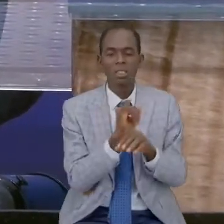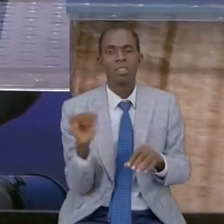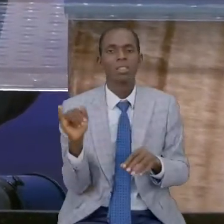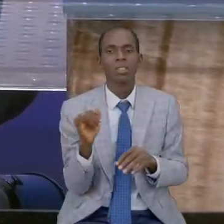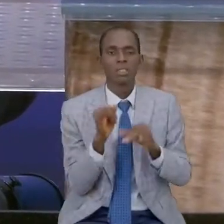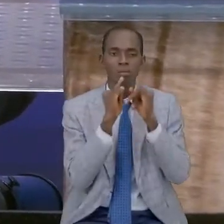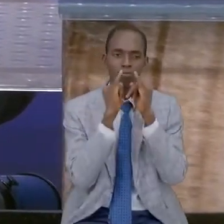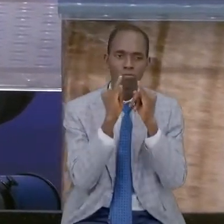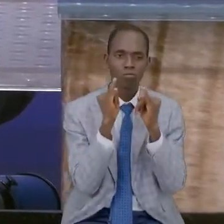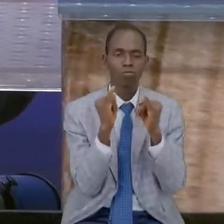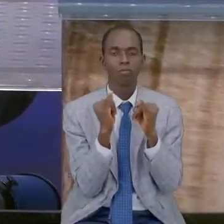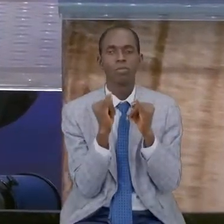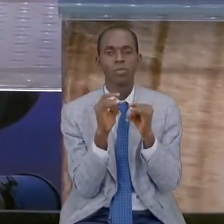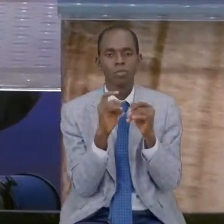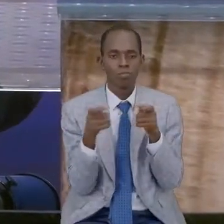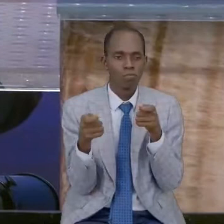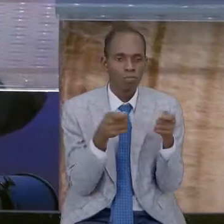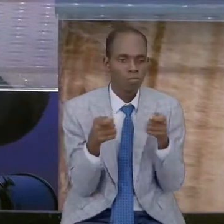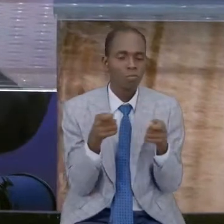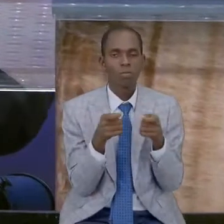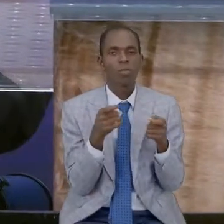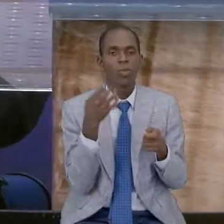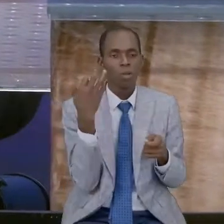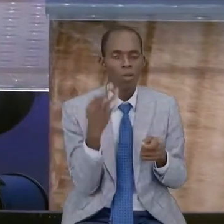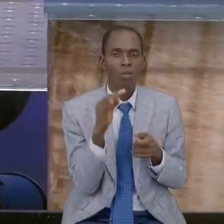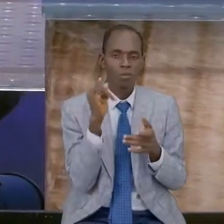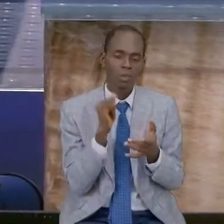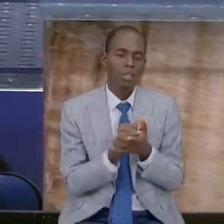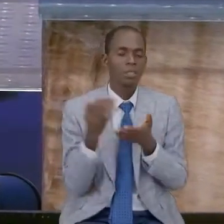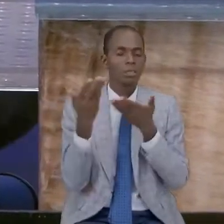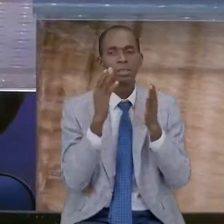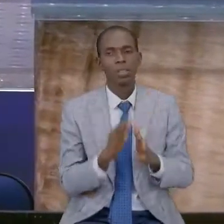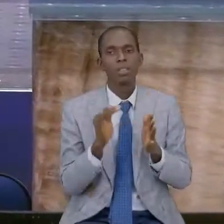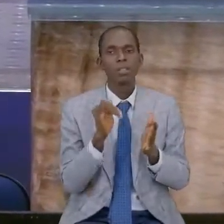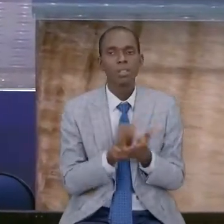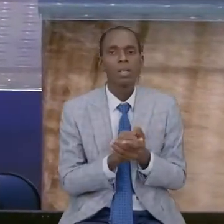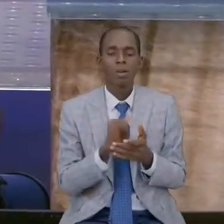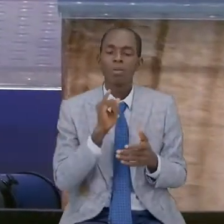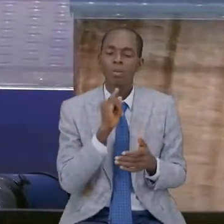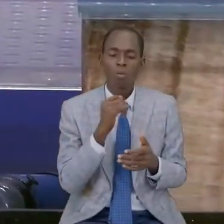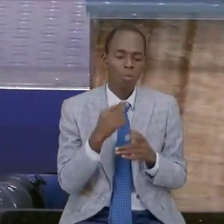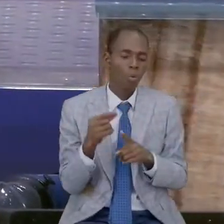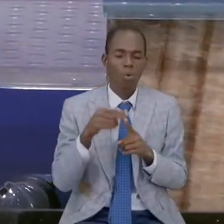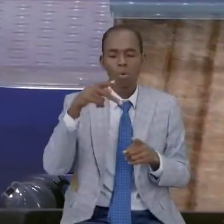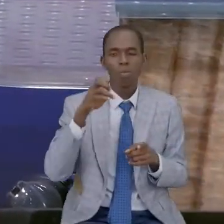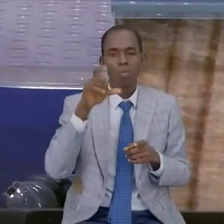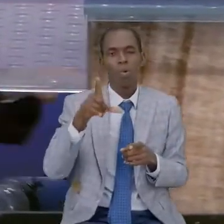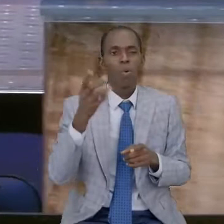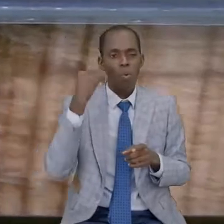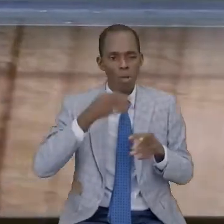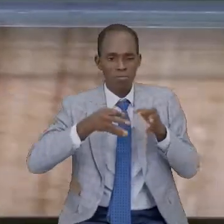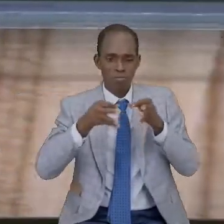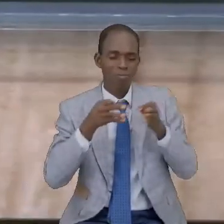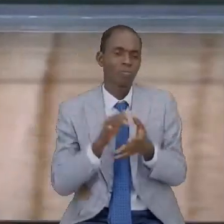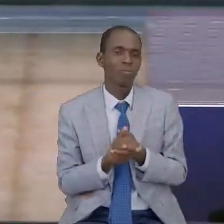the instruction, the governorship, the leadership of that servant. That's what Paul the Apostle is illustrating,